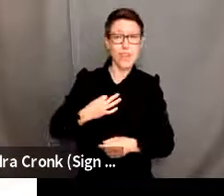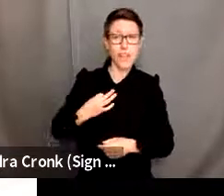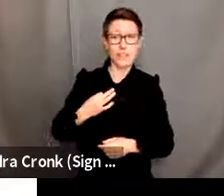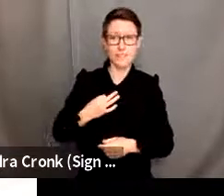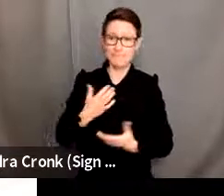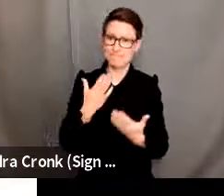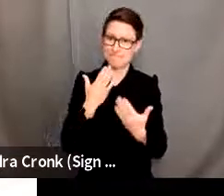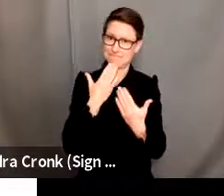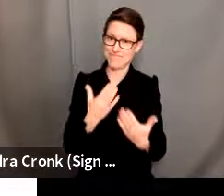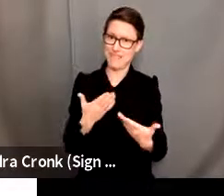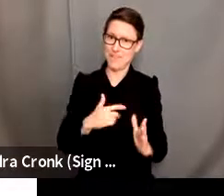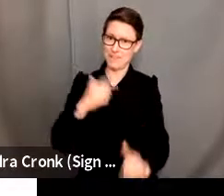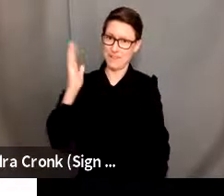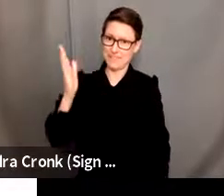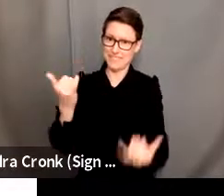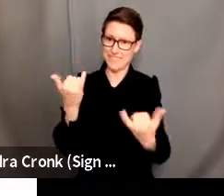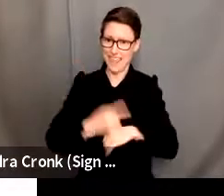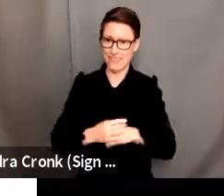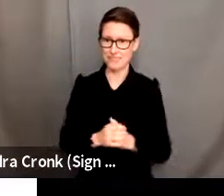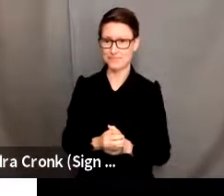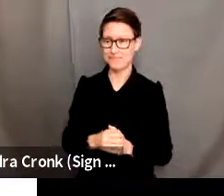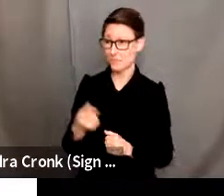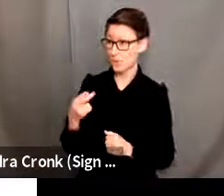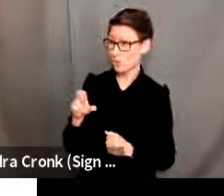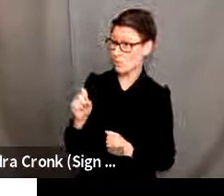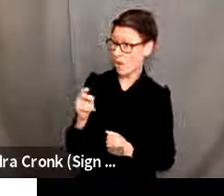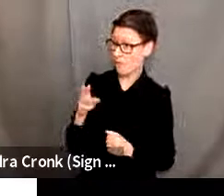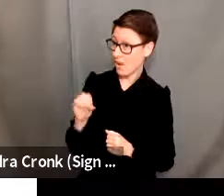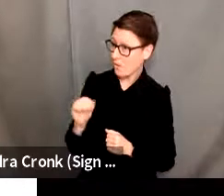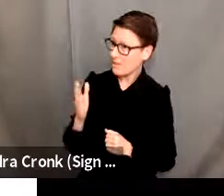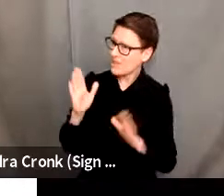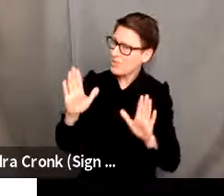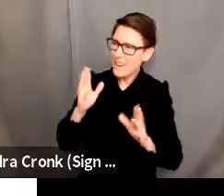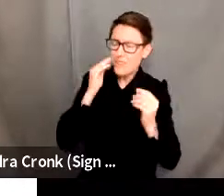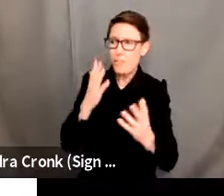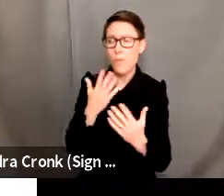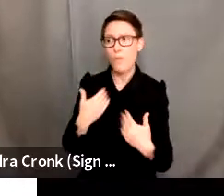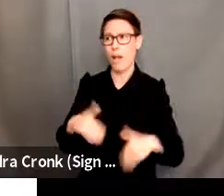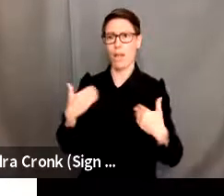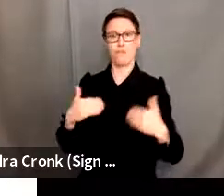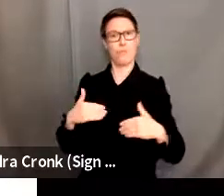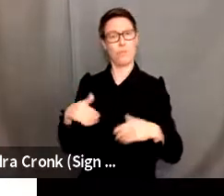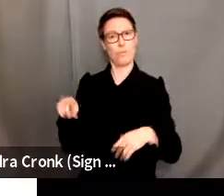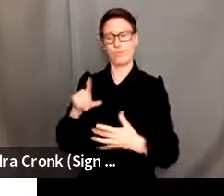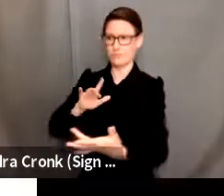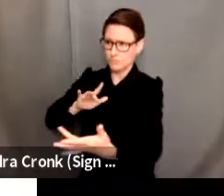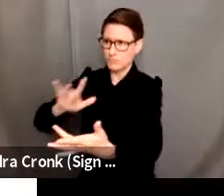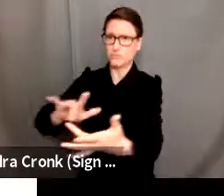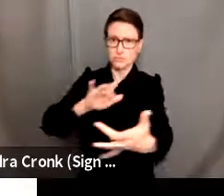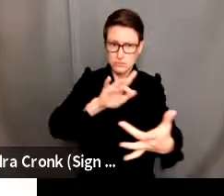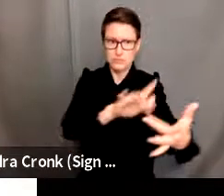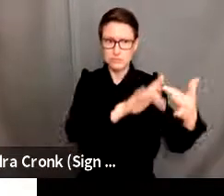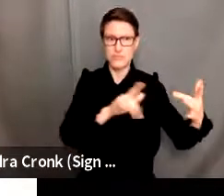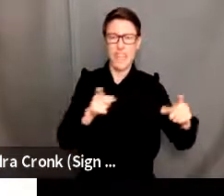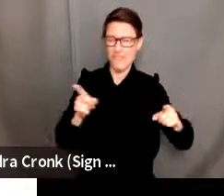you for having me today. Gustavo, great information. Wow, you guys have you have a huge reach into the rural areas,